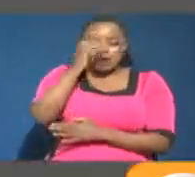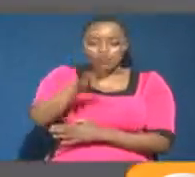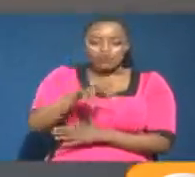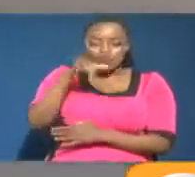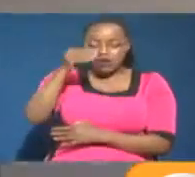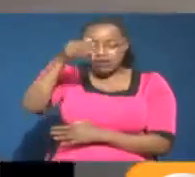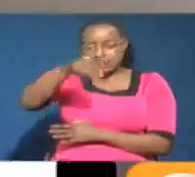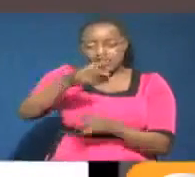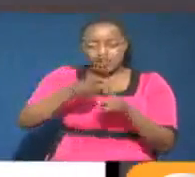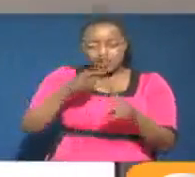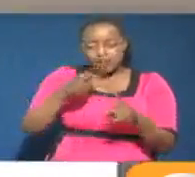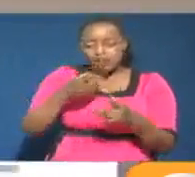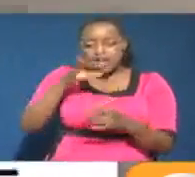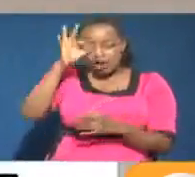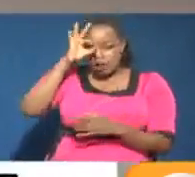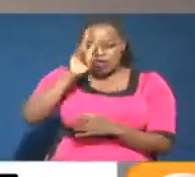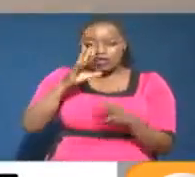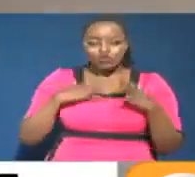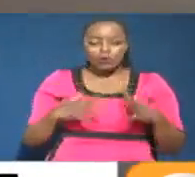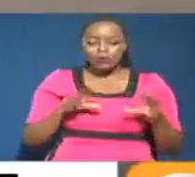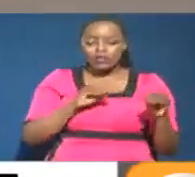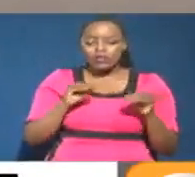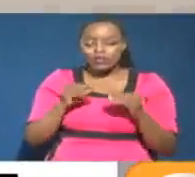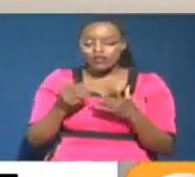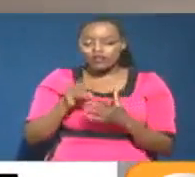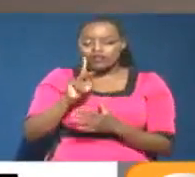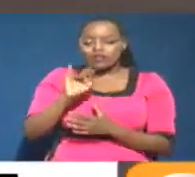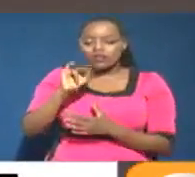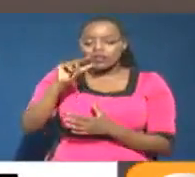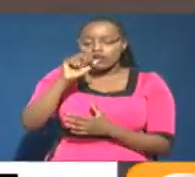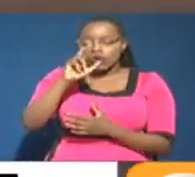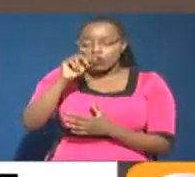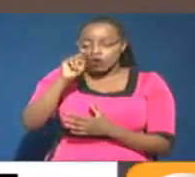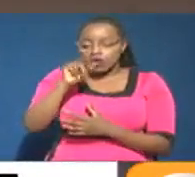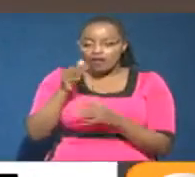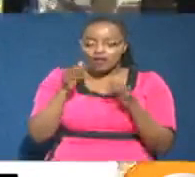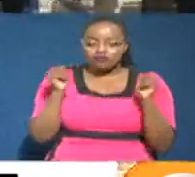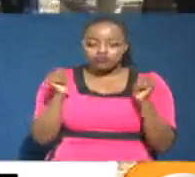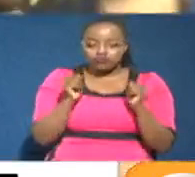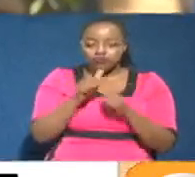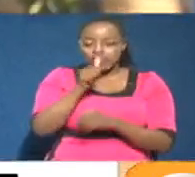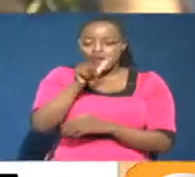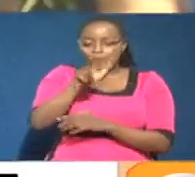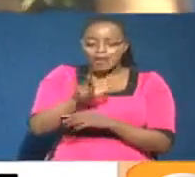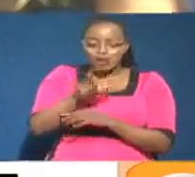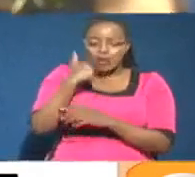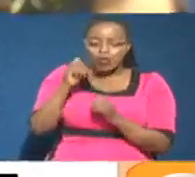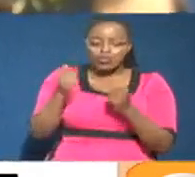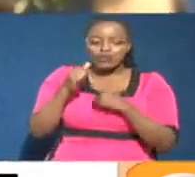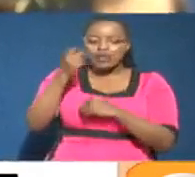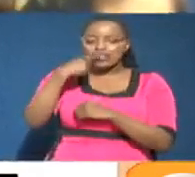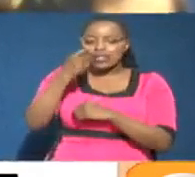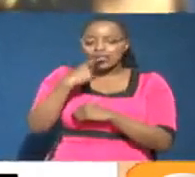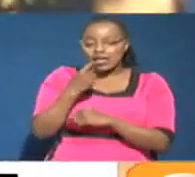alfa hapa chini. The two bodies have been moved to the Kegonga Sub-County Morgue, with the rescued miner receiving treatment at the